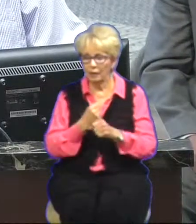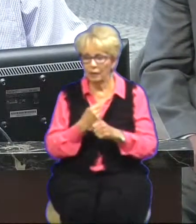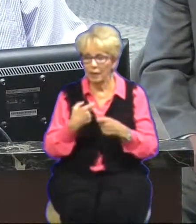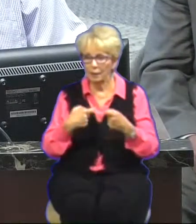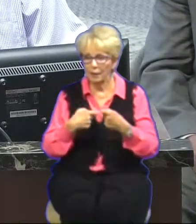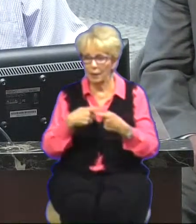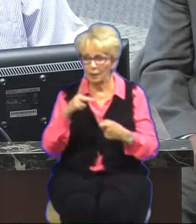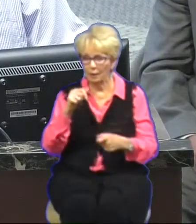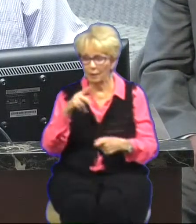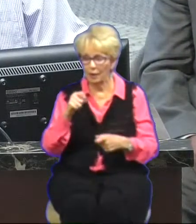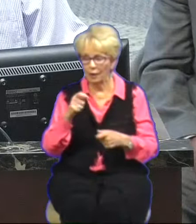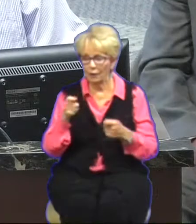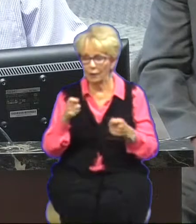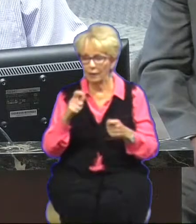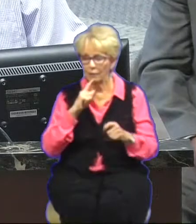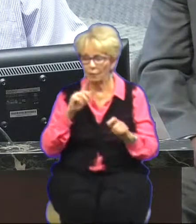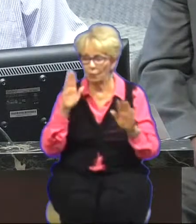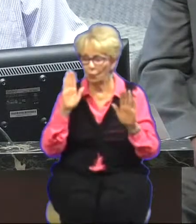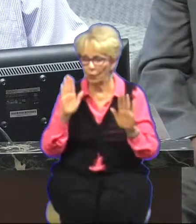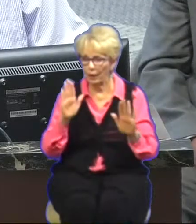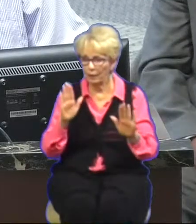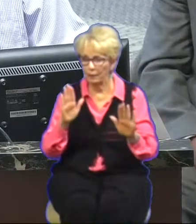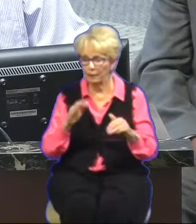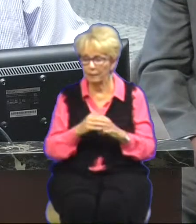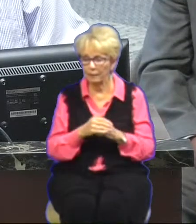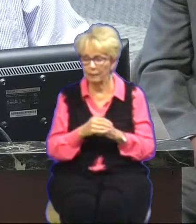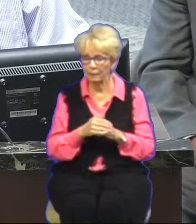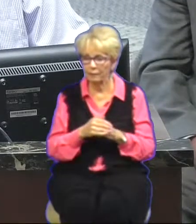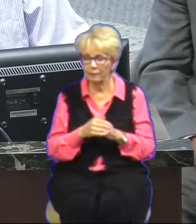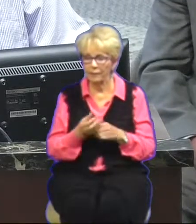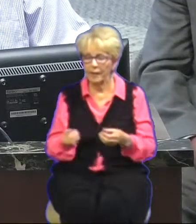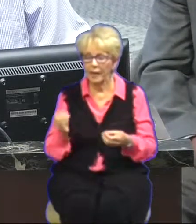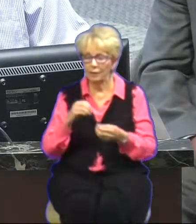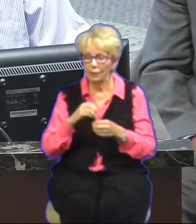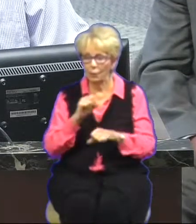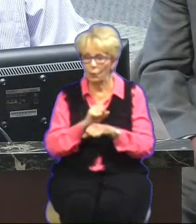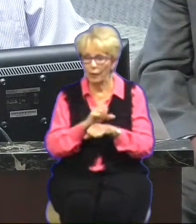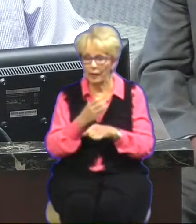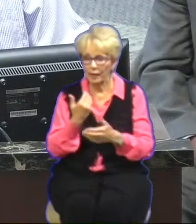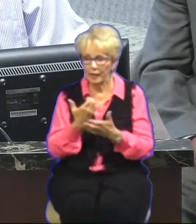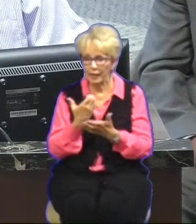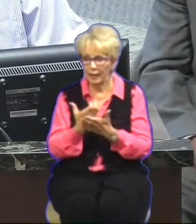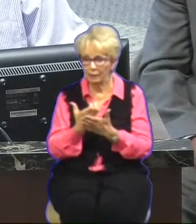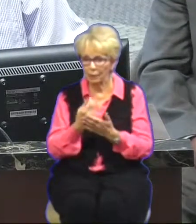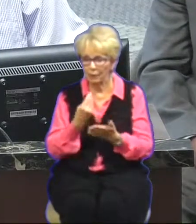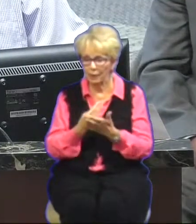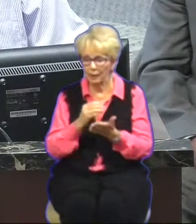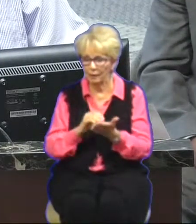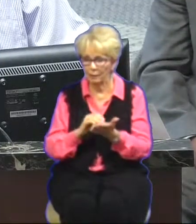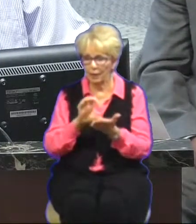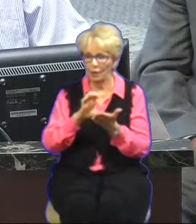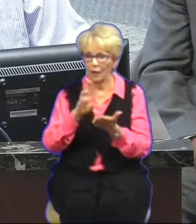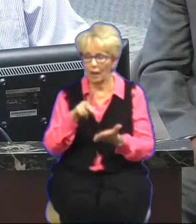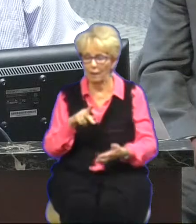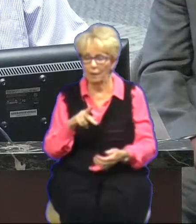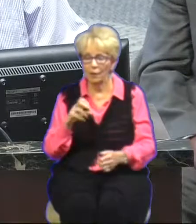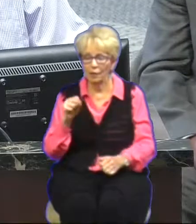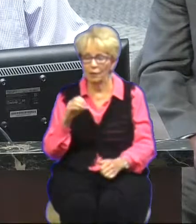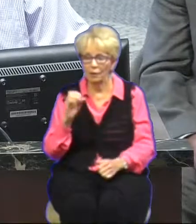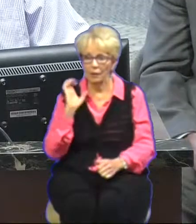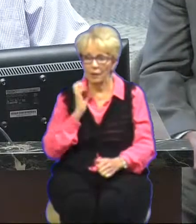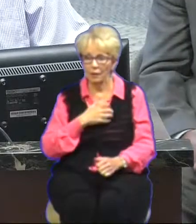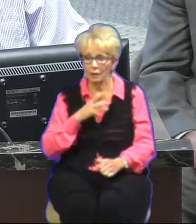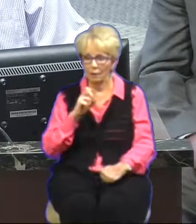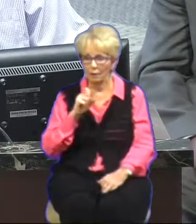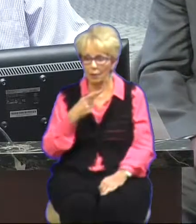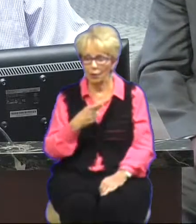power plant has run exceptionally well, and extra working capital money has built up. So at our March